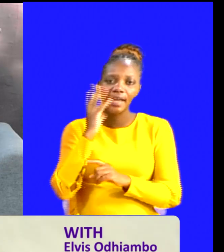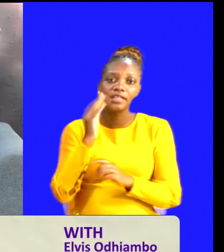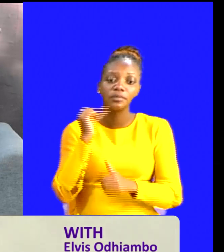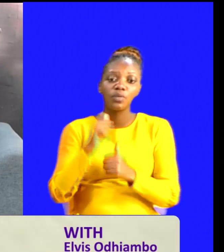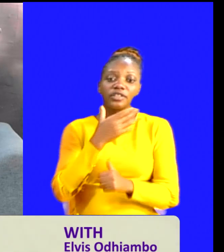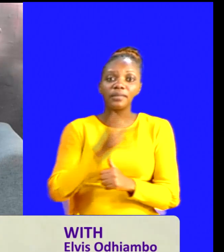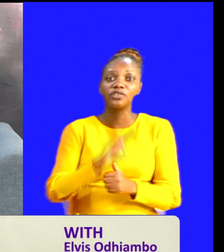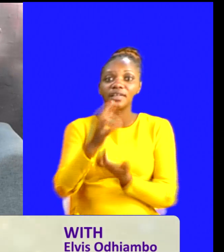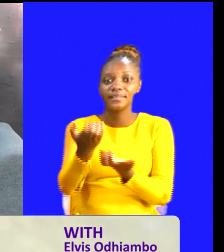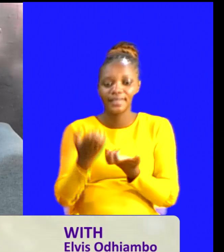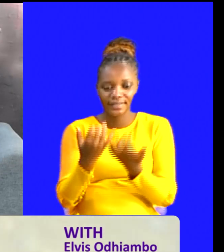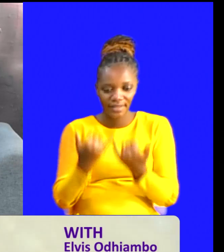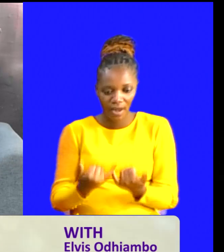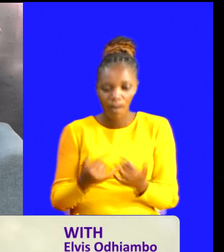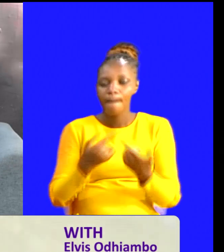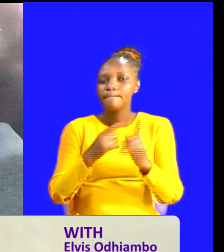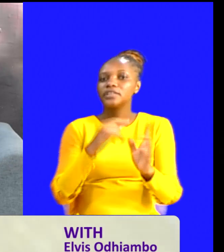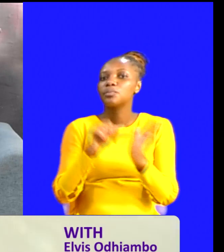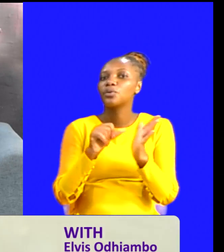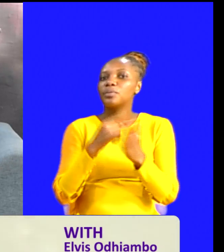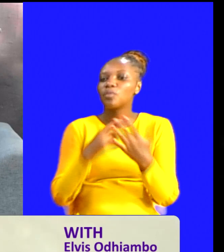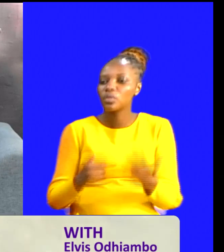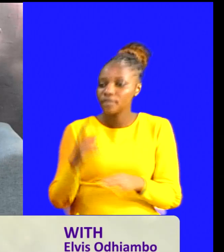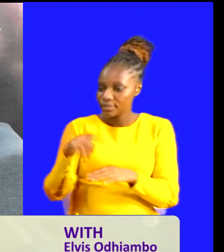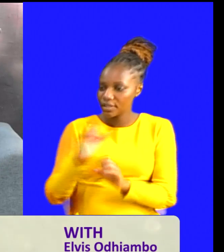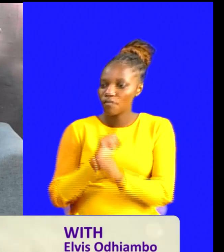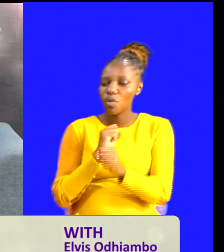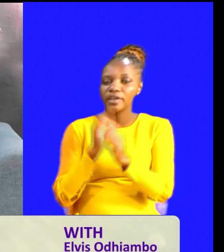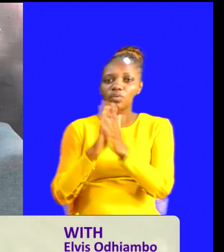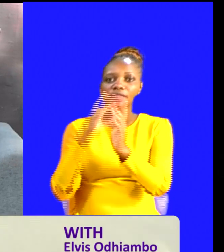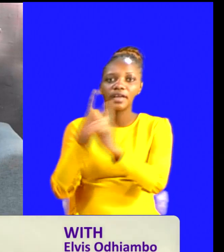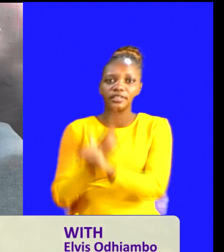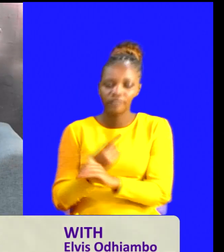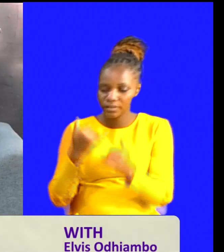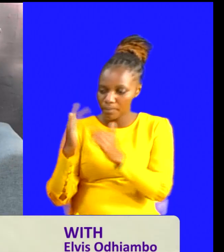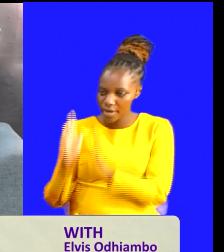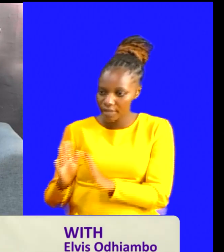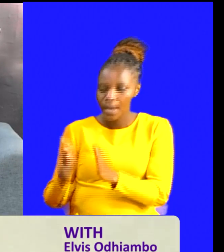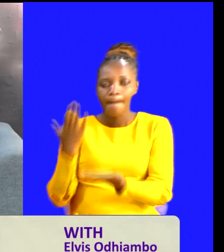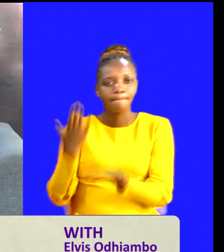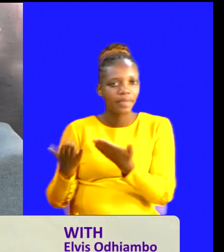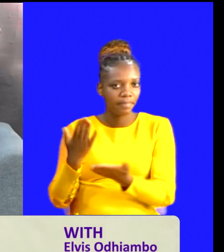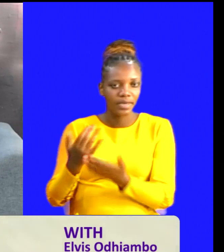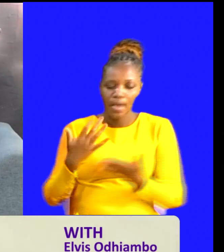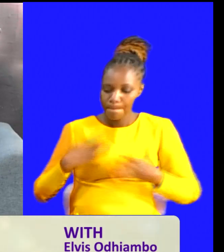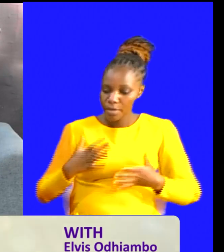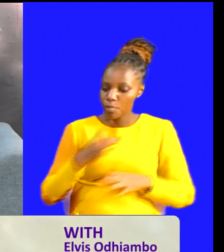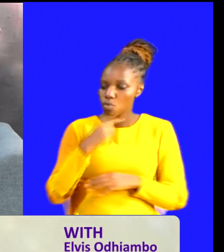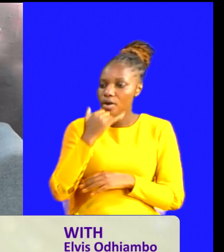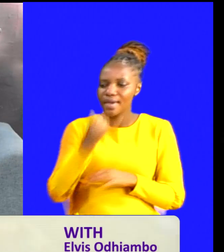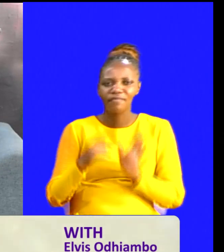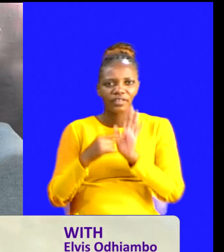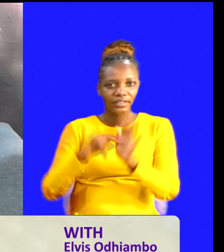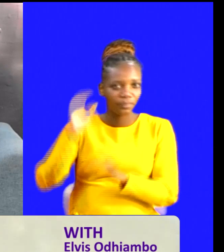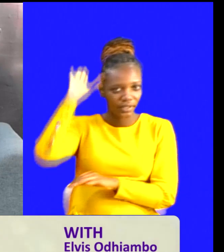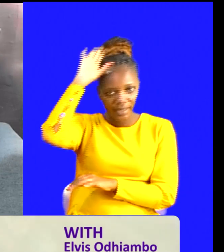about now. The only difference that it's there is that he's working with a different crop of players, maybe just youngsters, because the likes of Rashford,